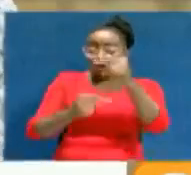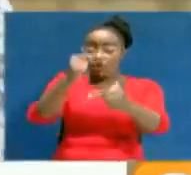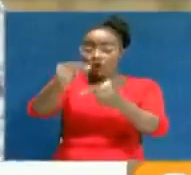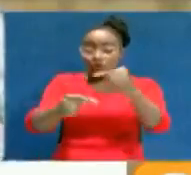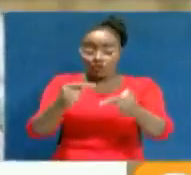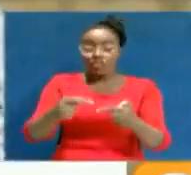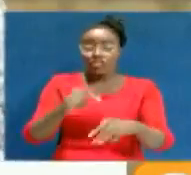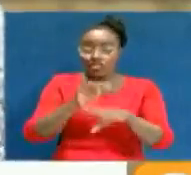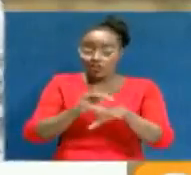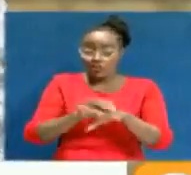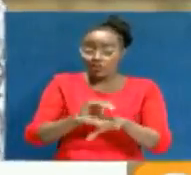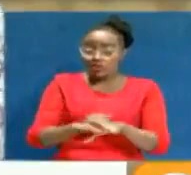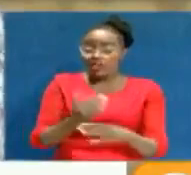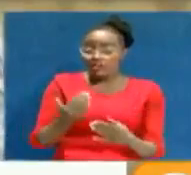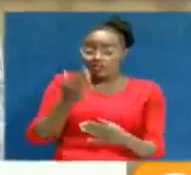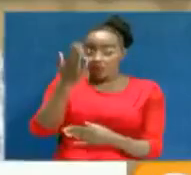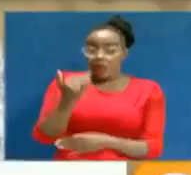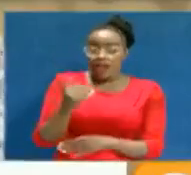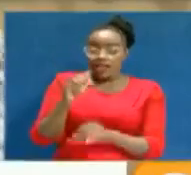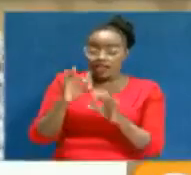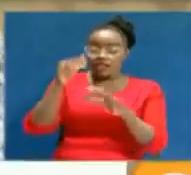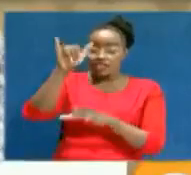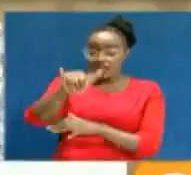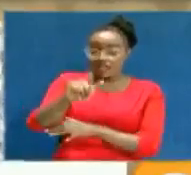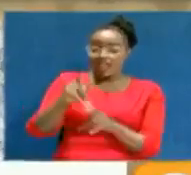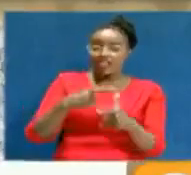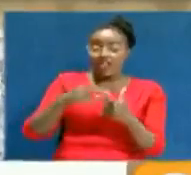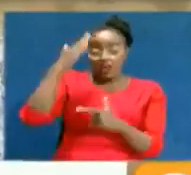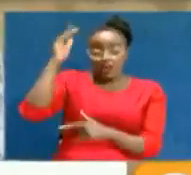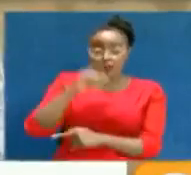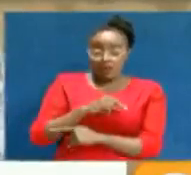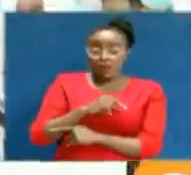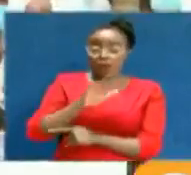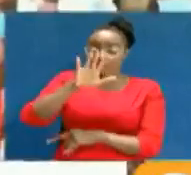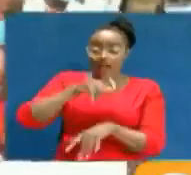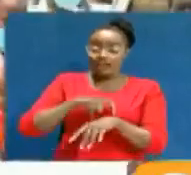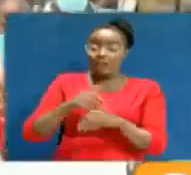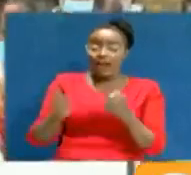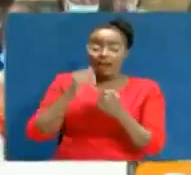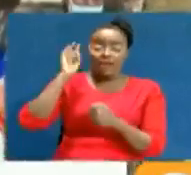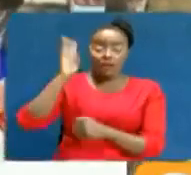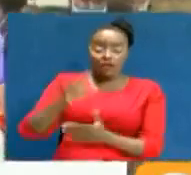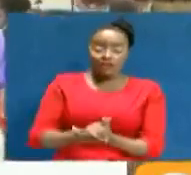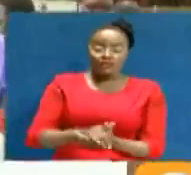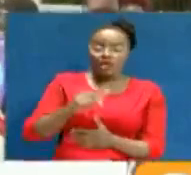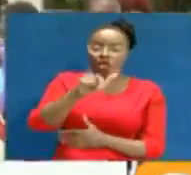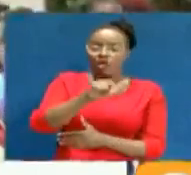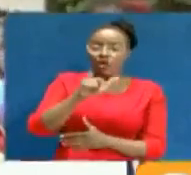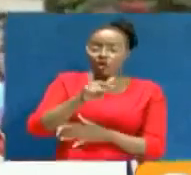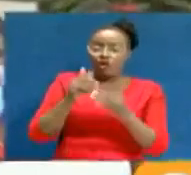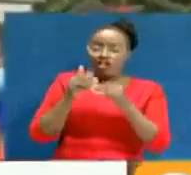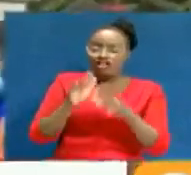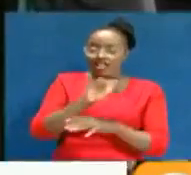ni vyema. Hii ugaidi hapa ninajua itafika siku yao. Local leaders are rallying